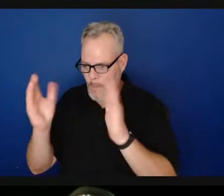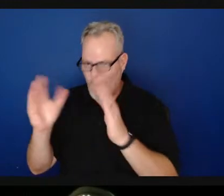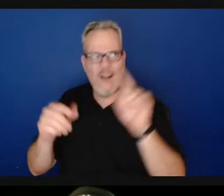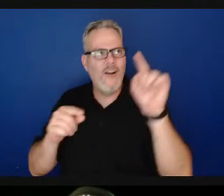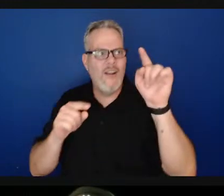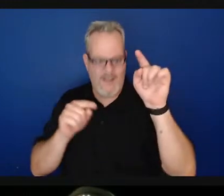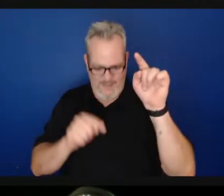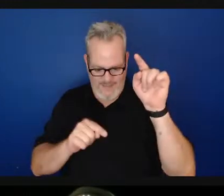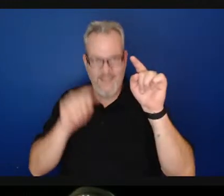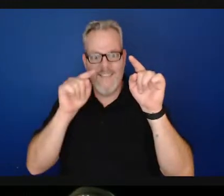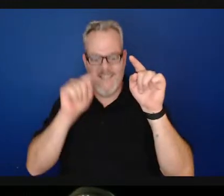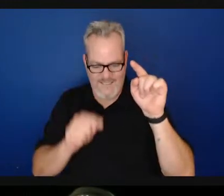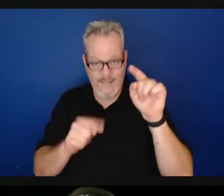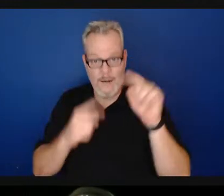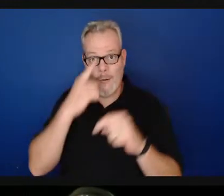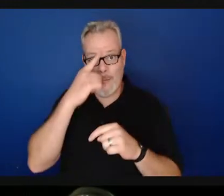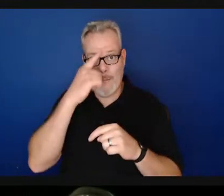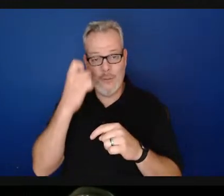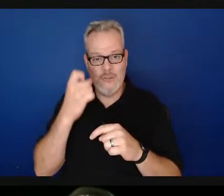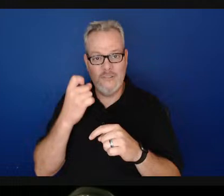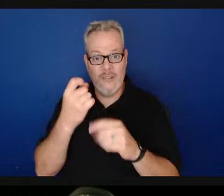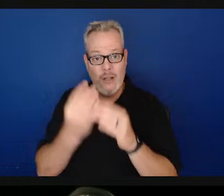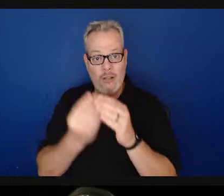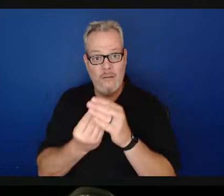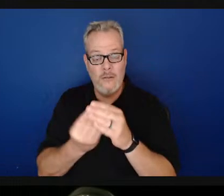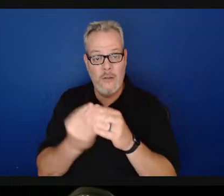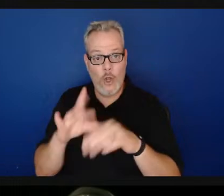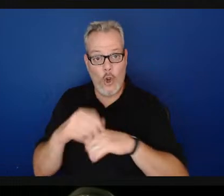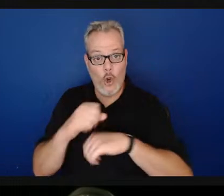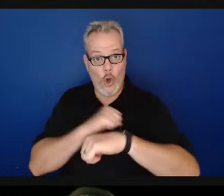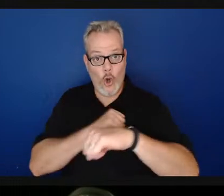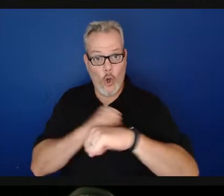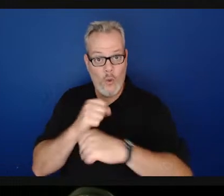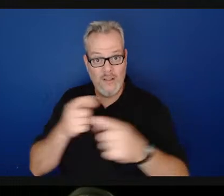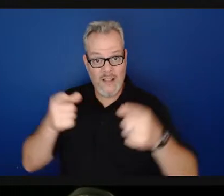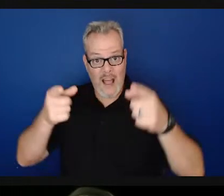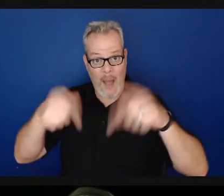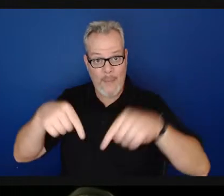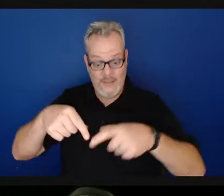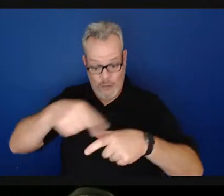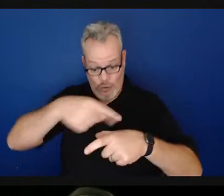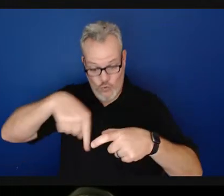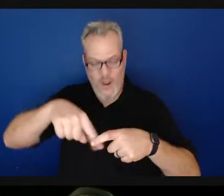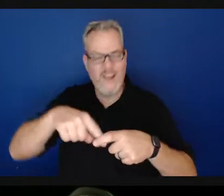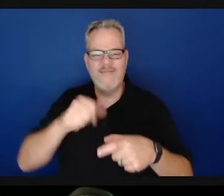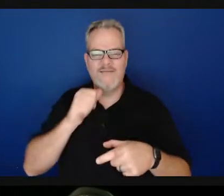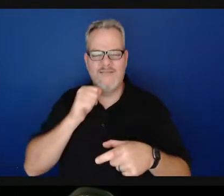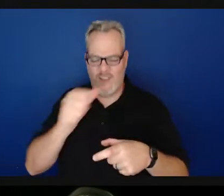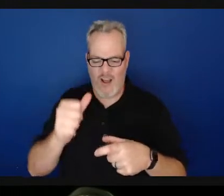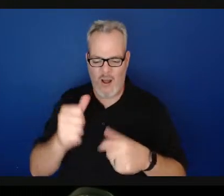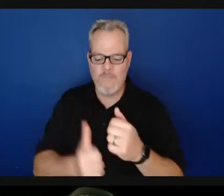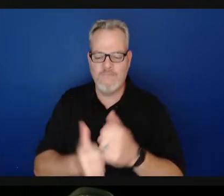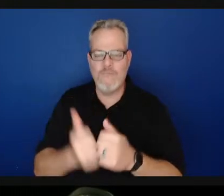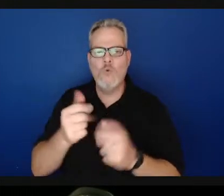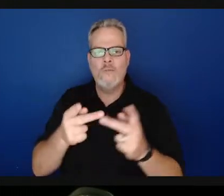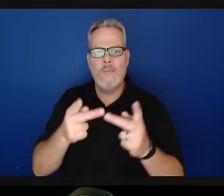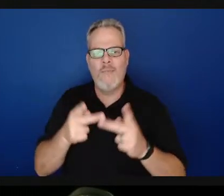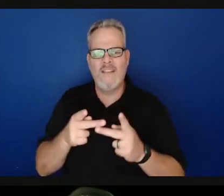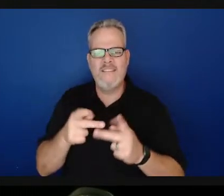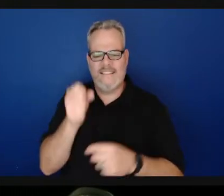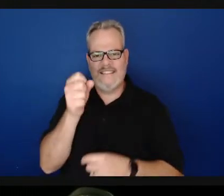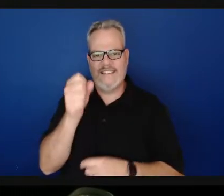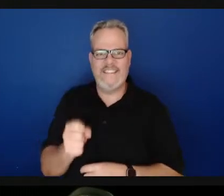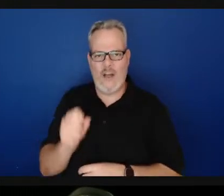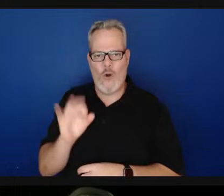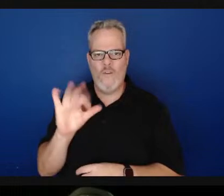occurring. So it's mostly because these earthquakes are happening not so much under the crater, but elsewhere in the volcano on the south flank, and are more independent. It's not